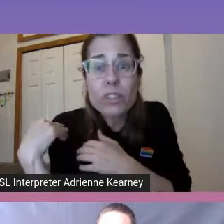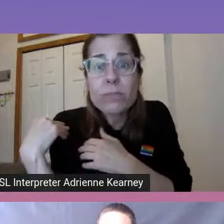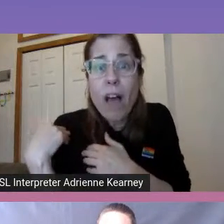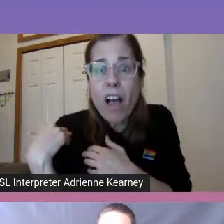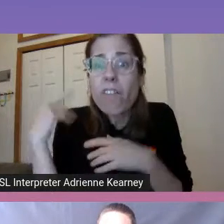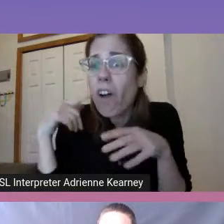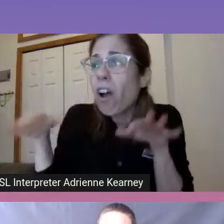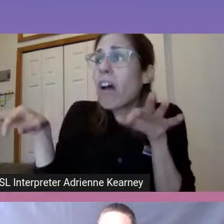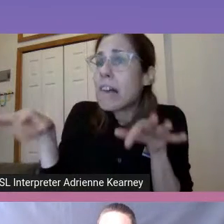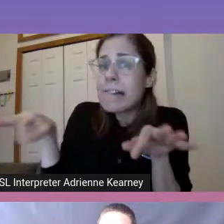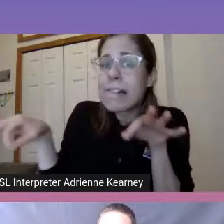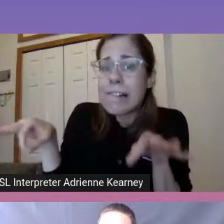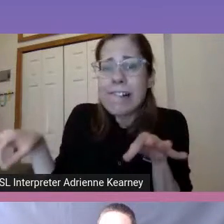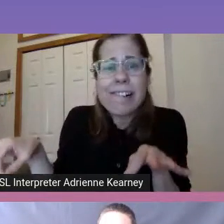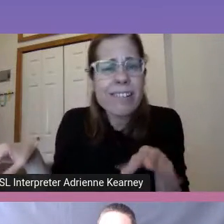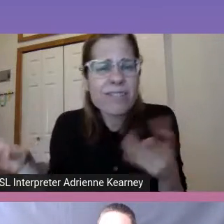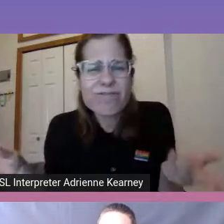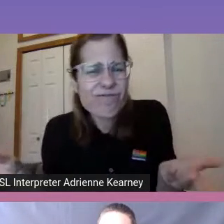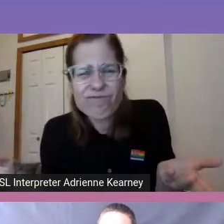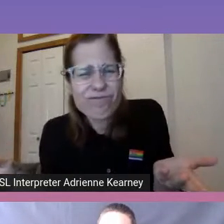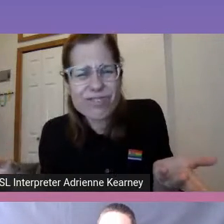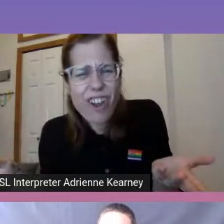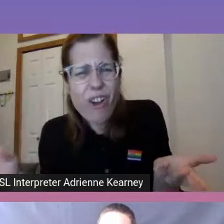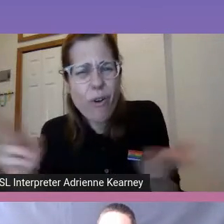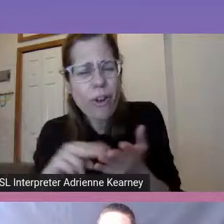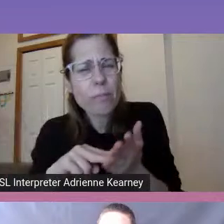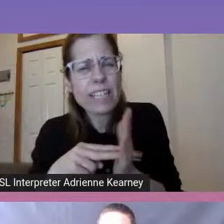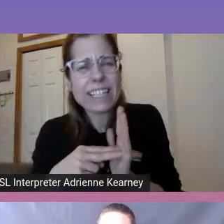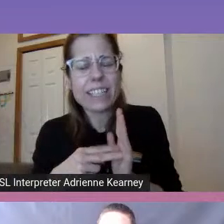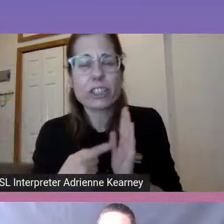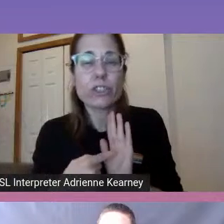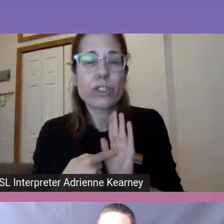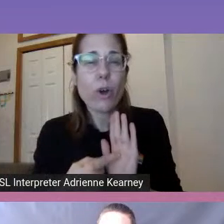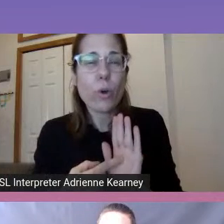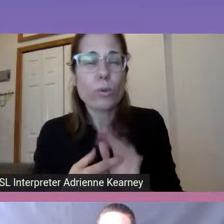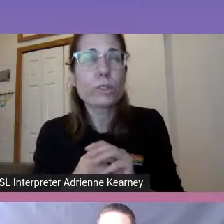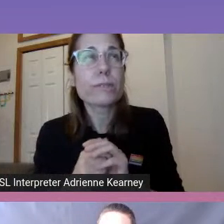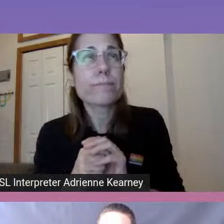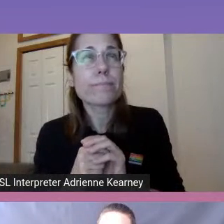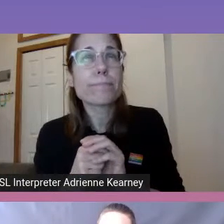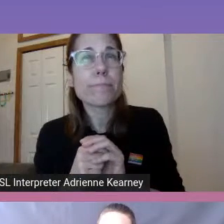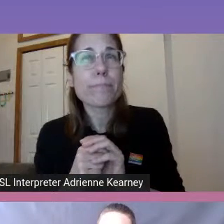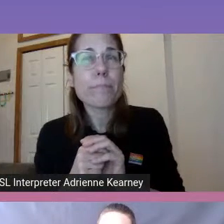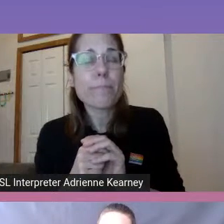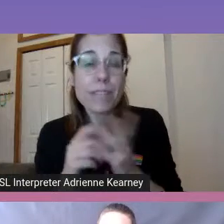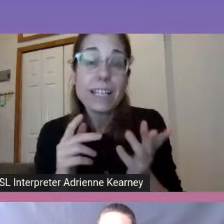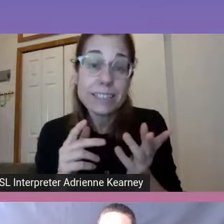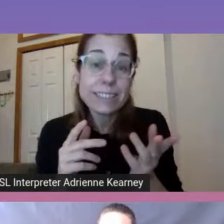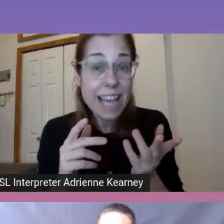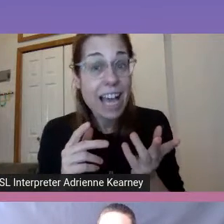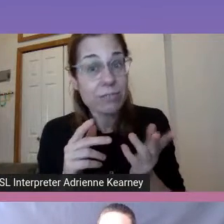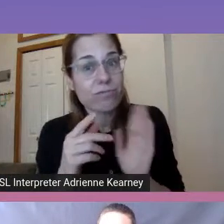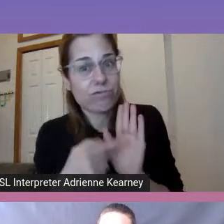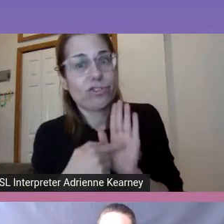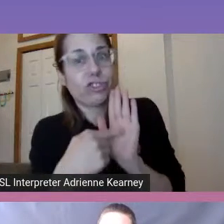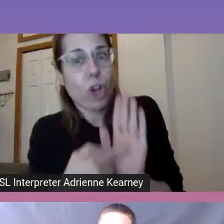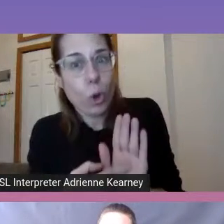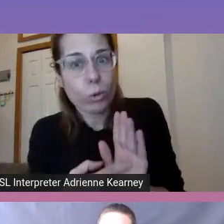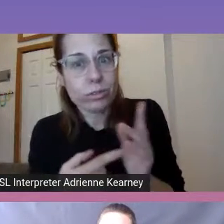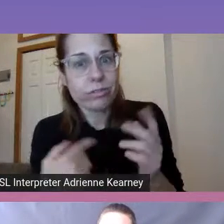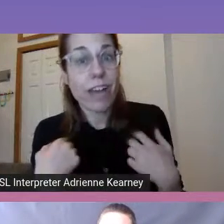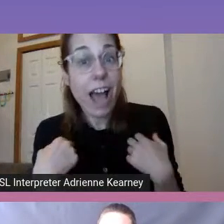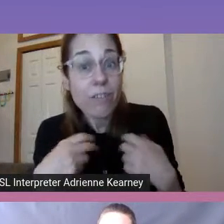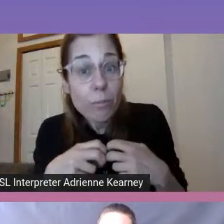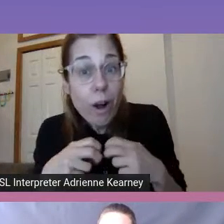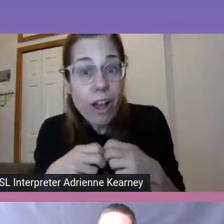like, it shows, a slice of the problem, and how what